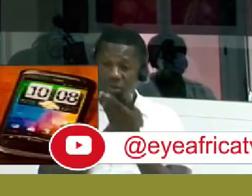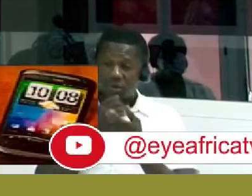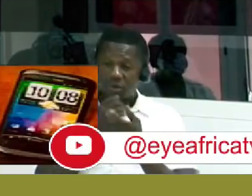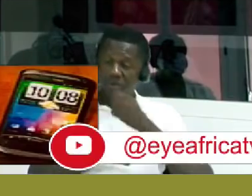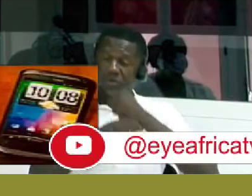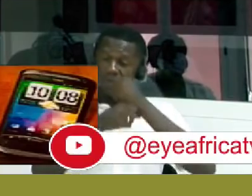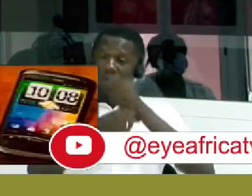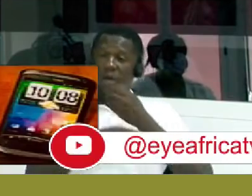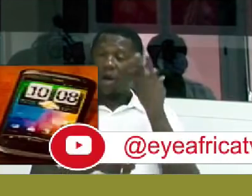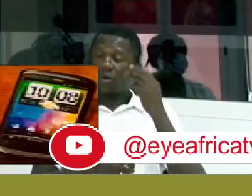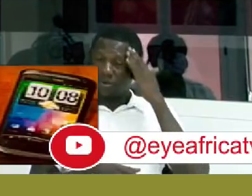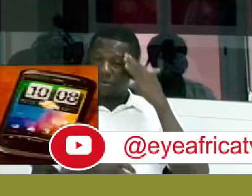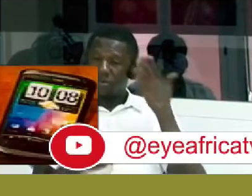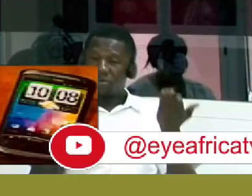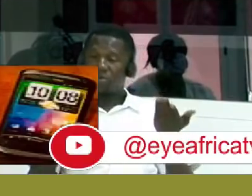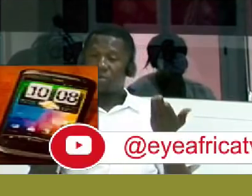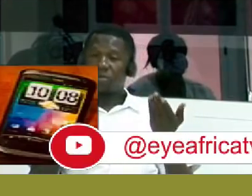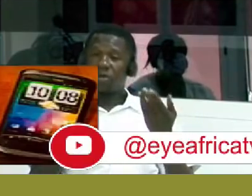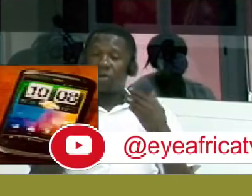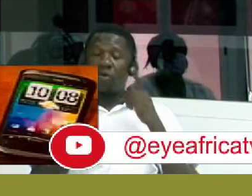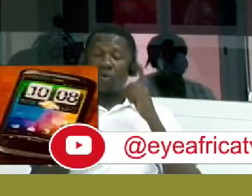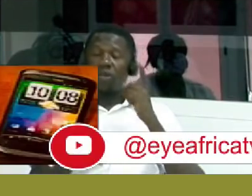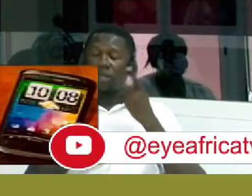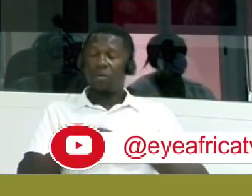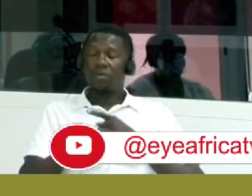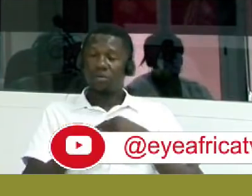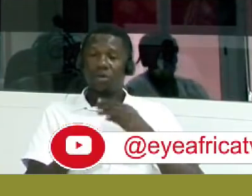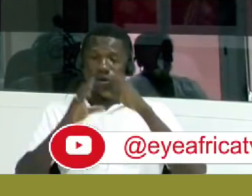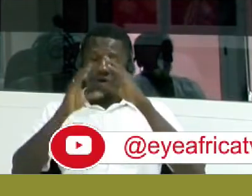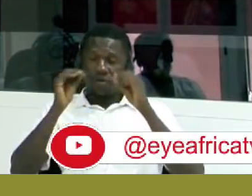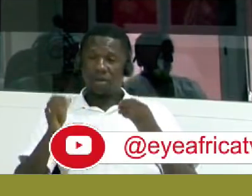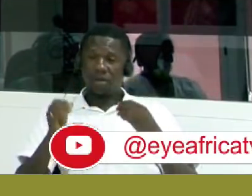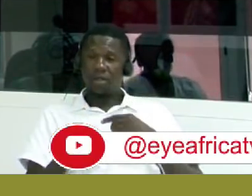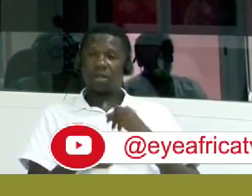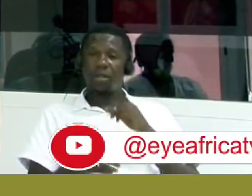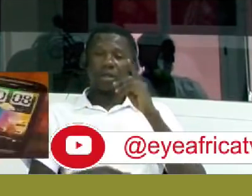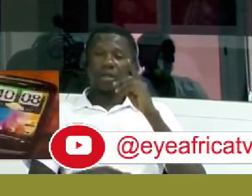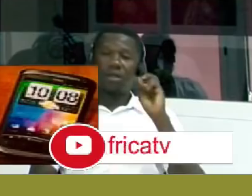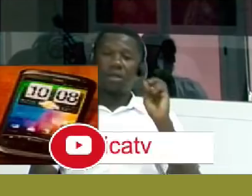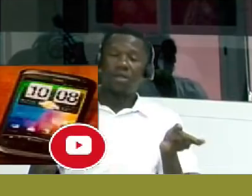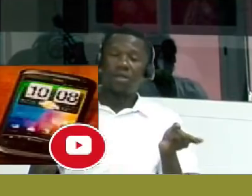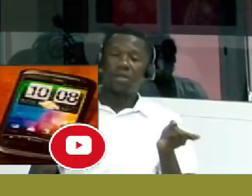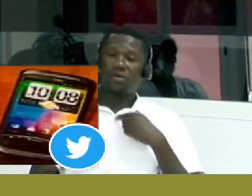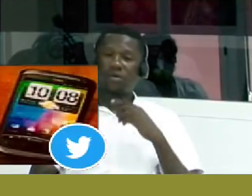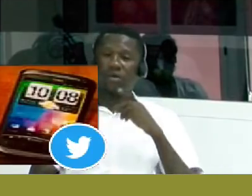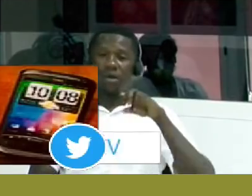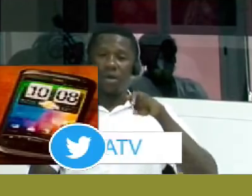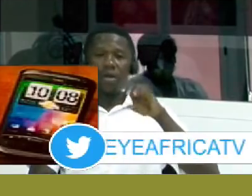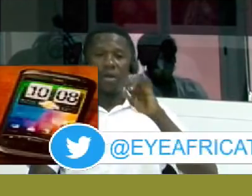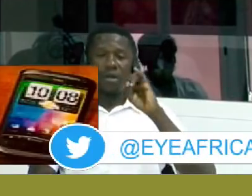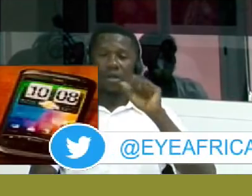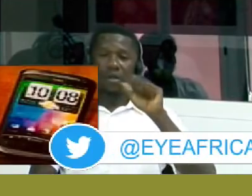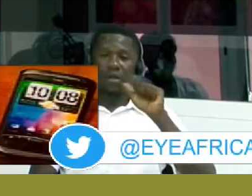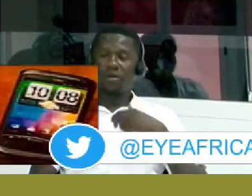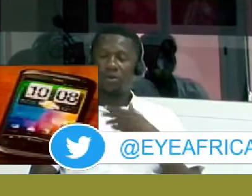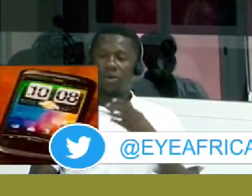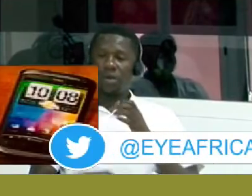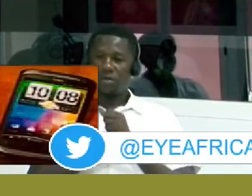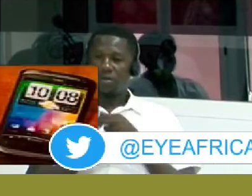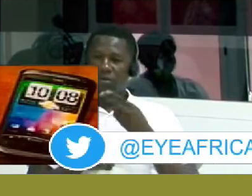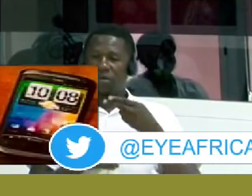I know? Once I was in the office and the DG of NIA called me to say he wanted me to help him with some fuel for one of his